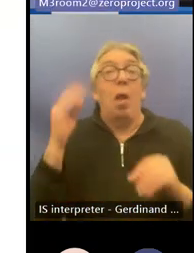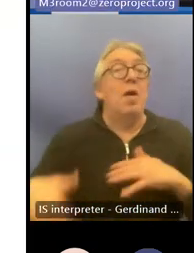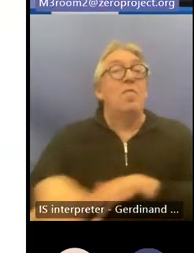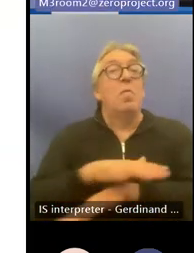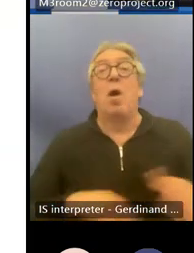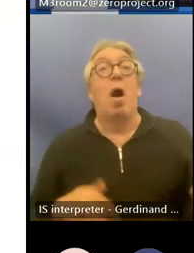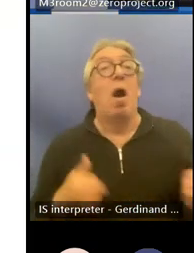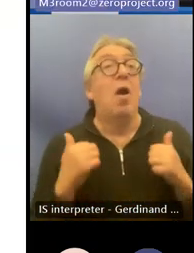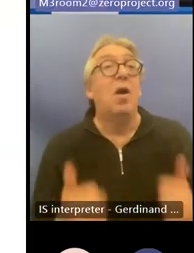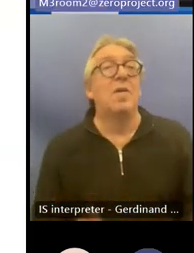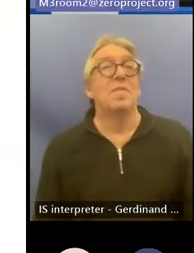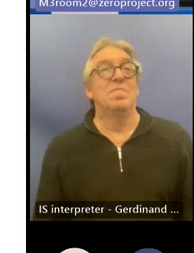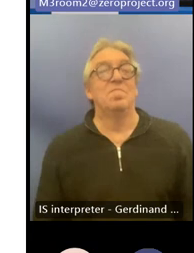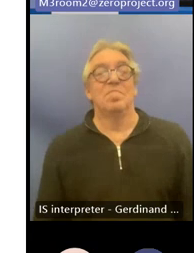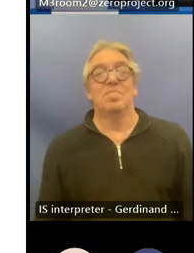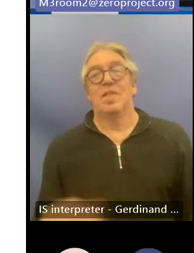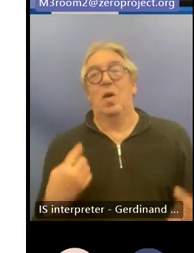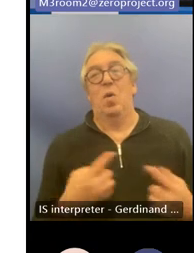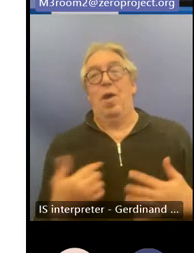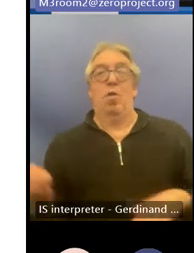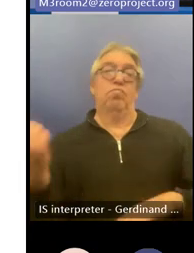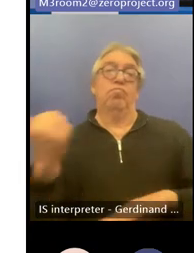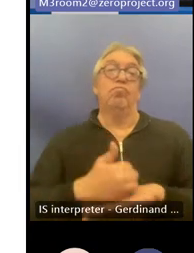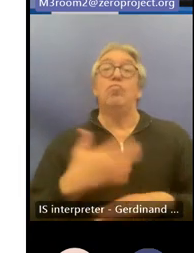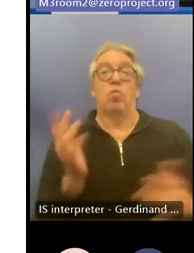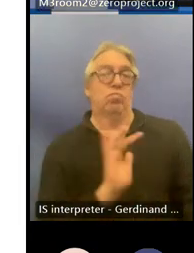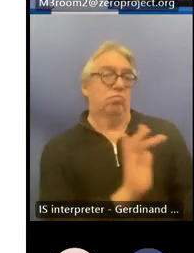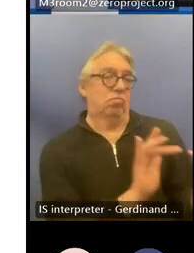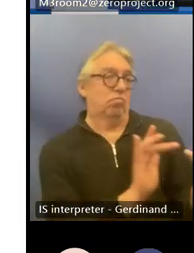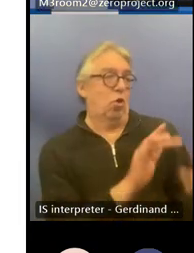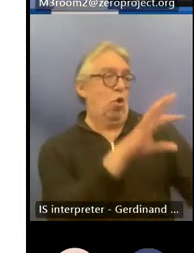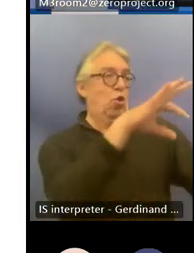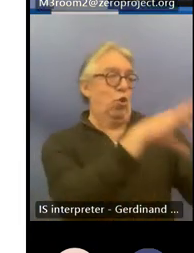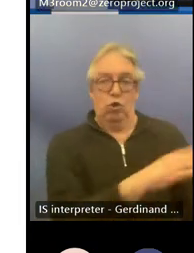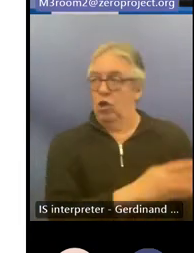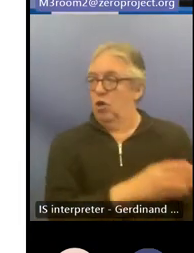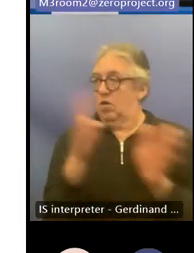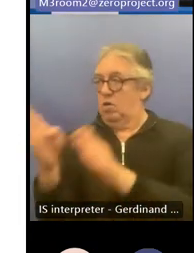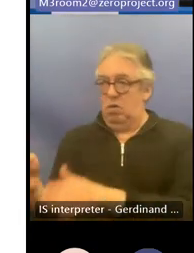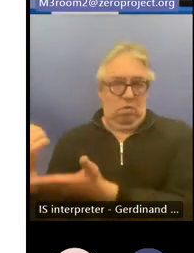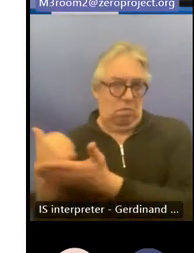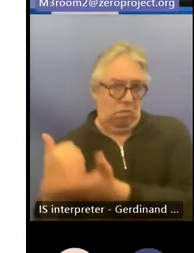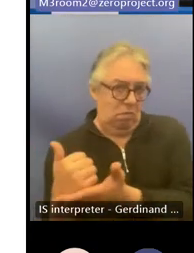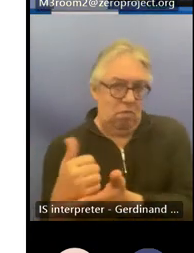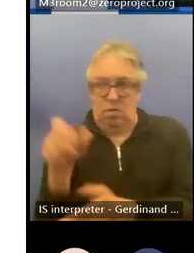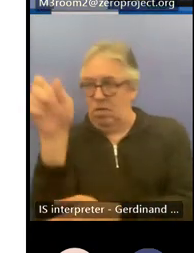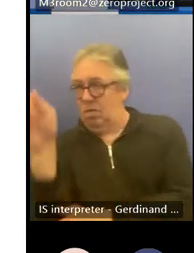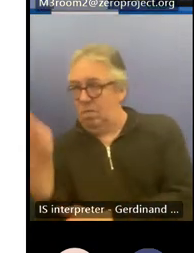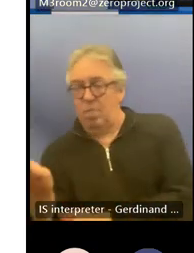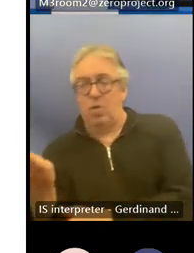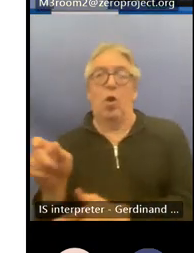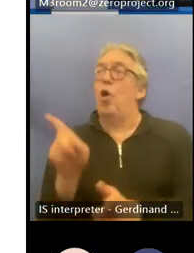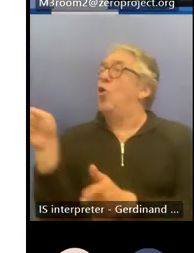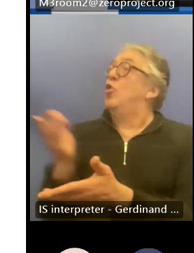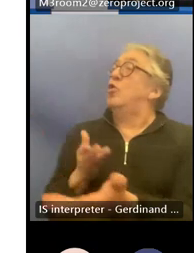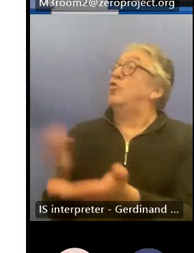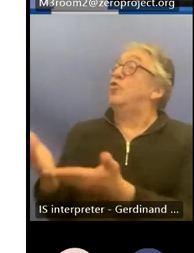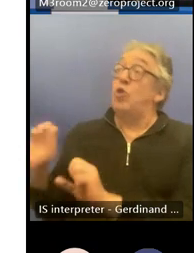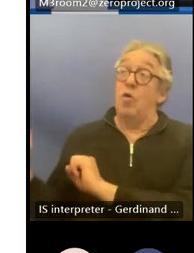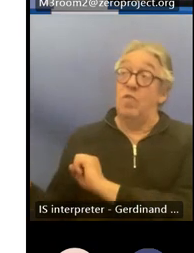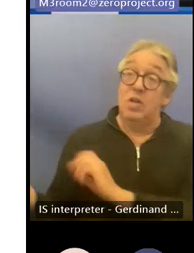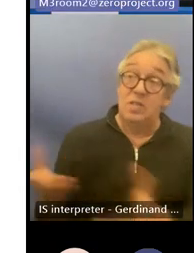of people, doctors, therapists, all kinds of people who can render services with a